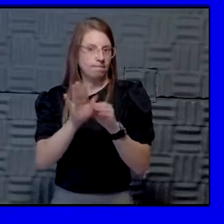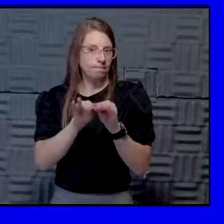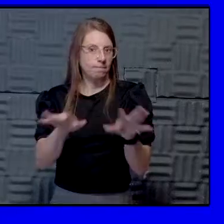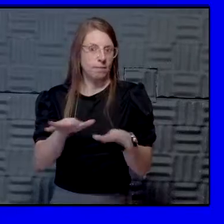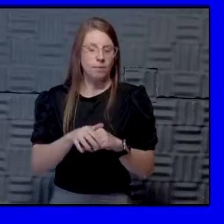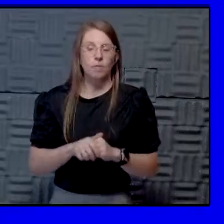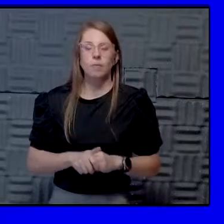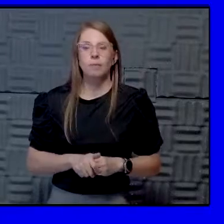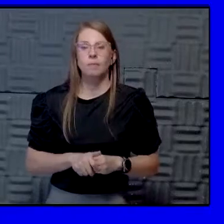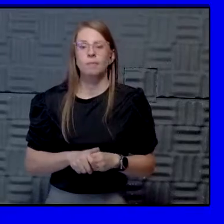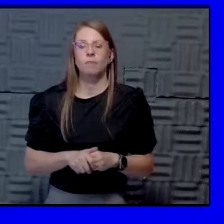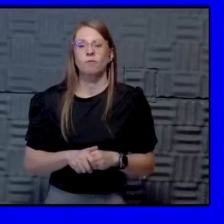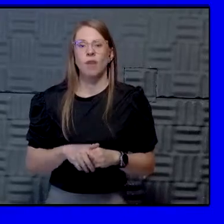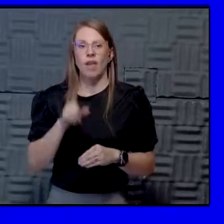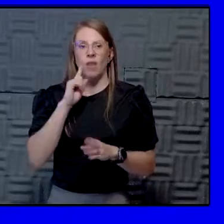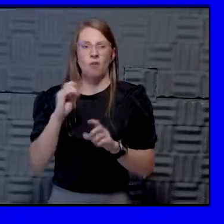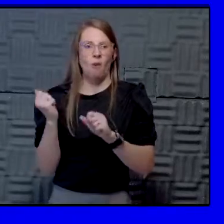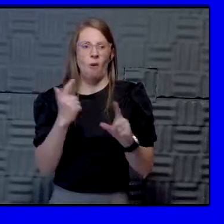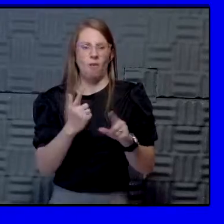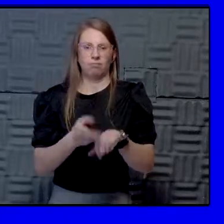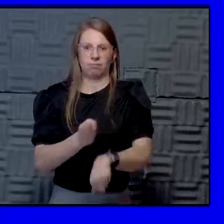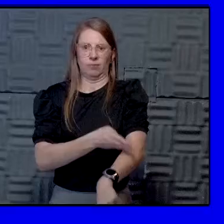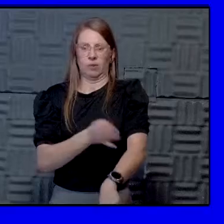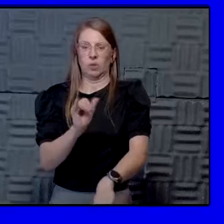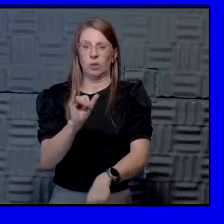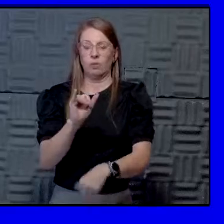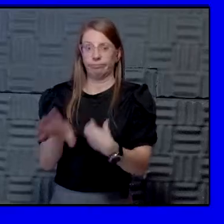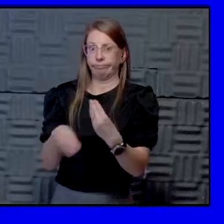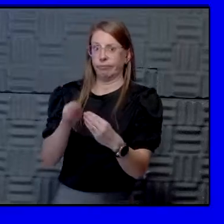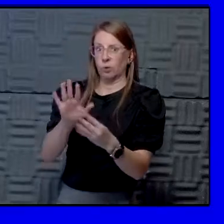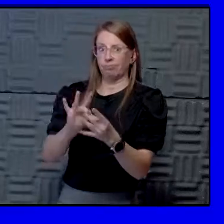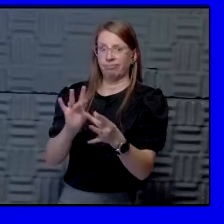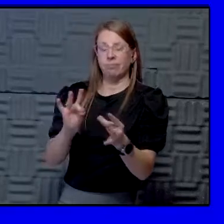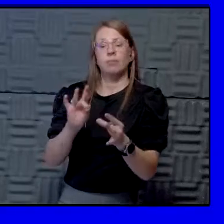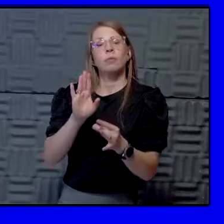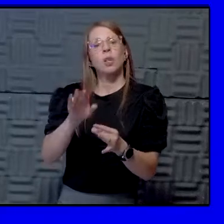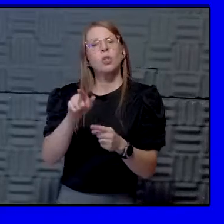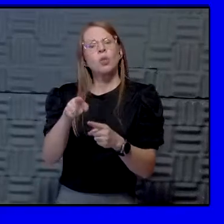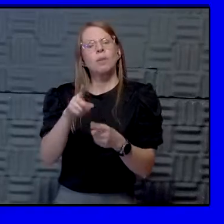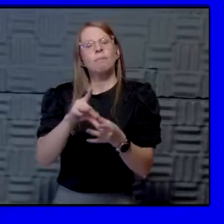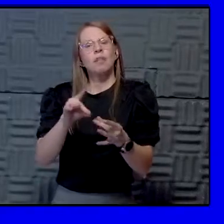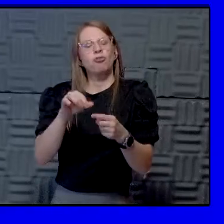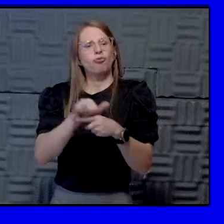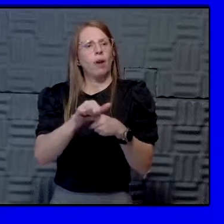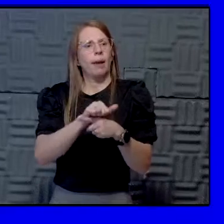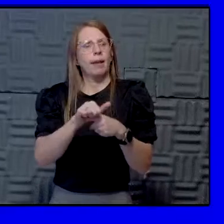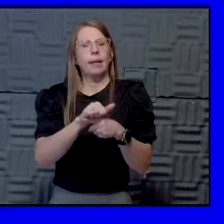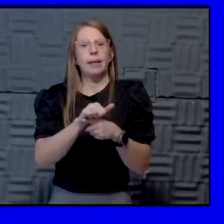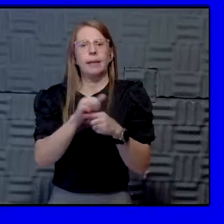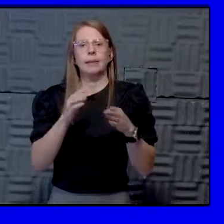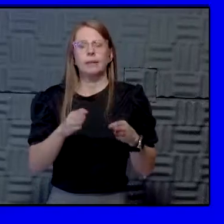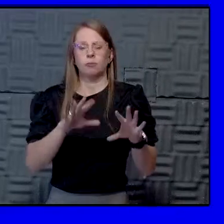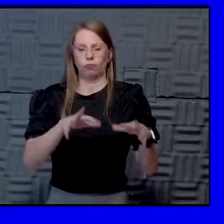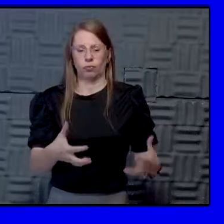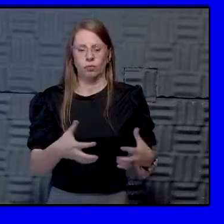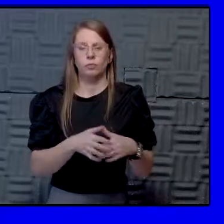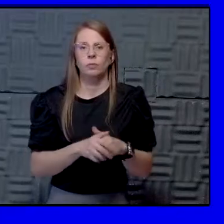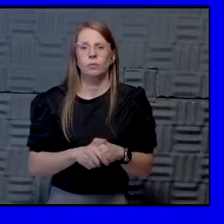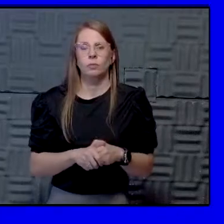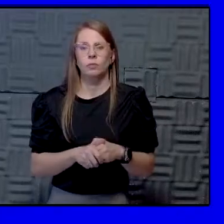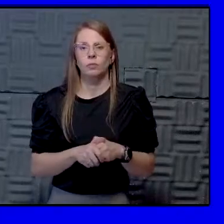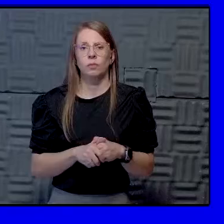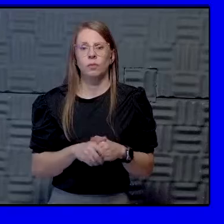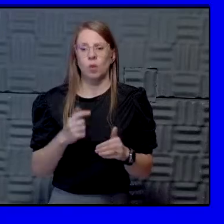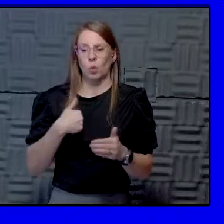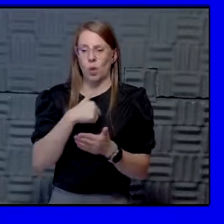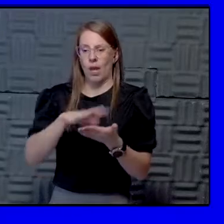better. And to your point, a lot of this, and you were talking about the trainees, a lot of this also is a function of